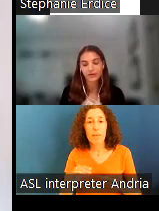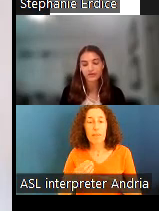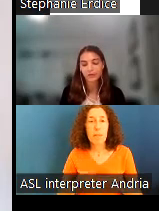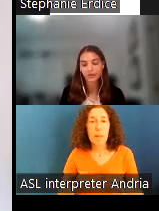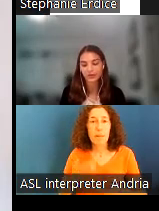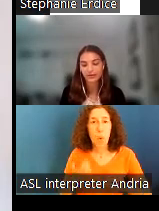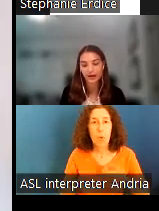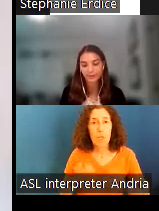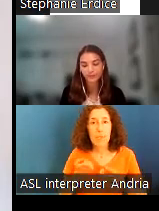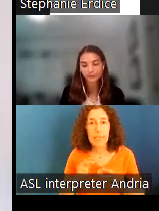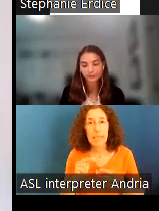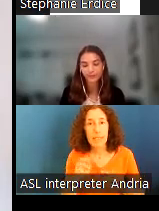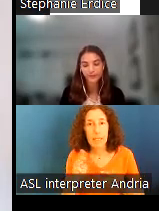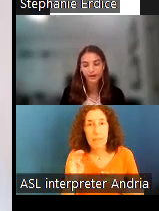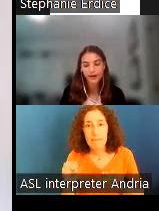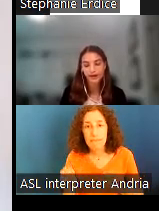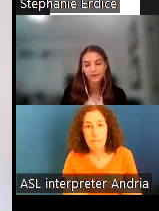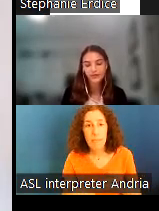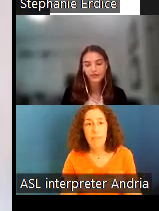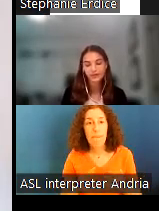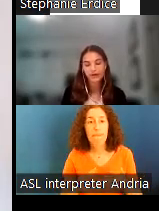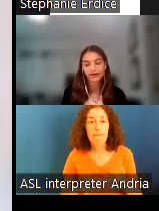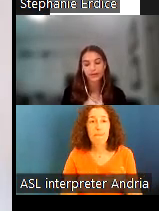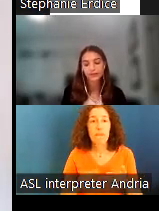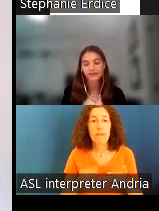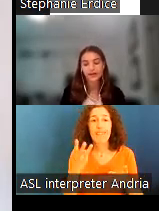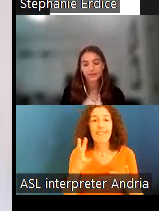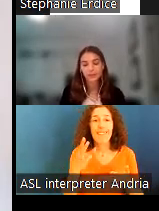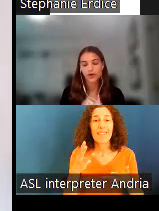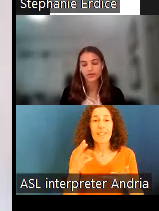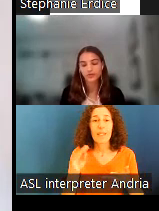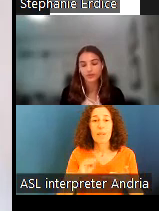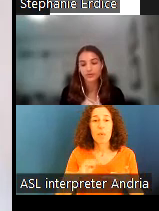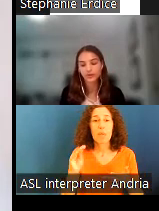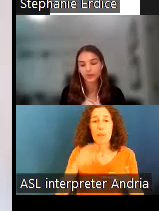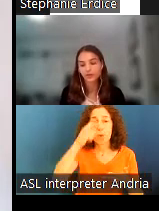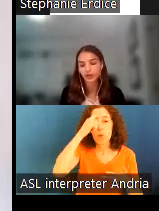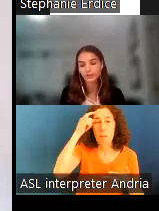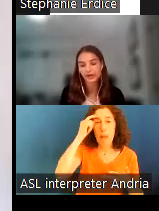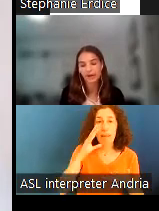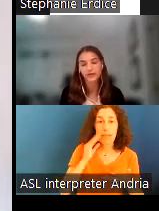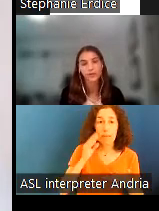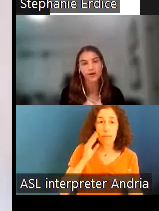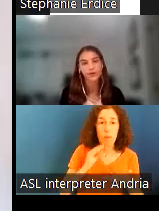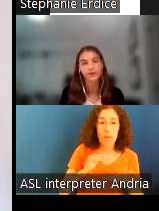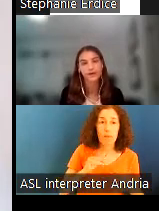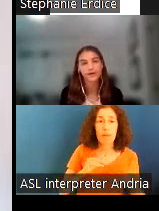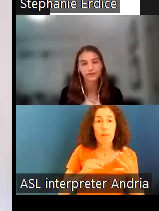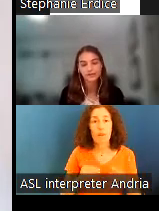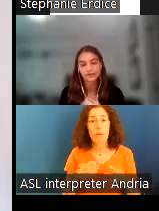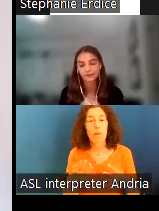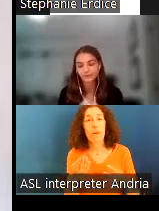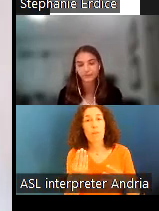35.96% felt emotionally numb. And 14.91% reported disturbing dreams about their work